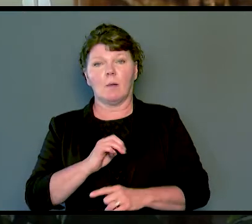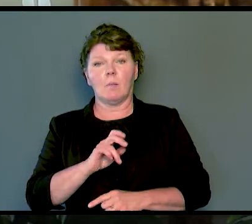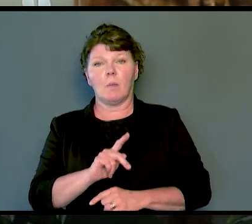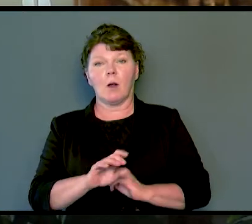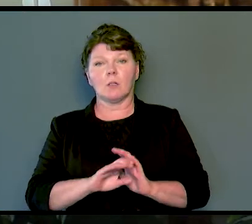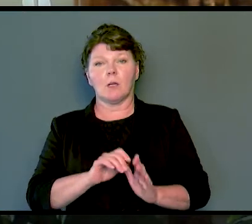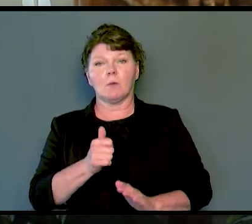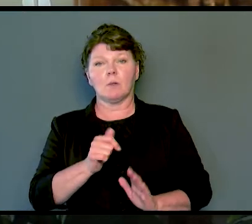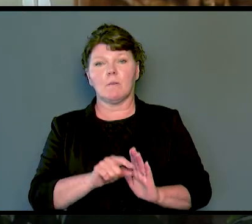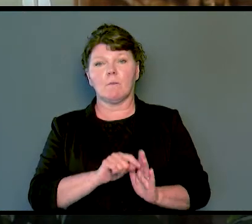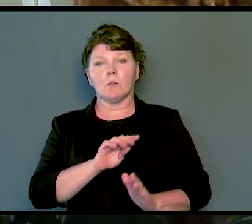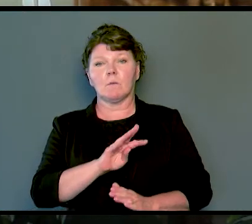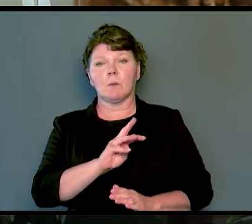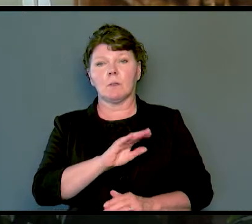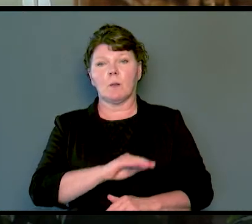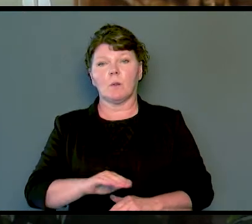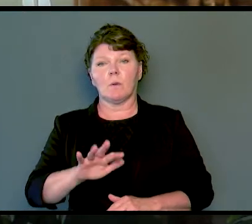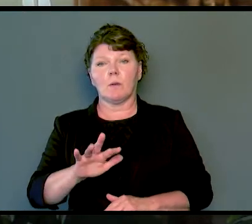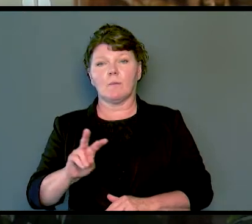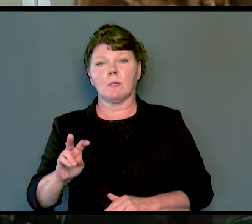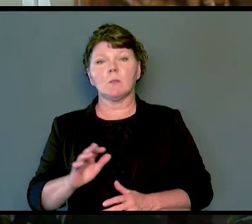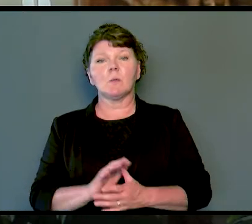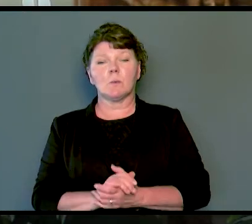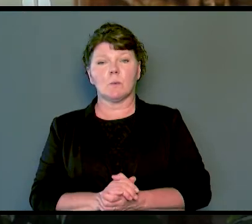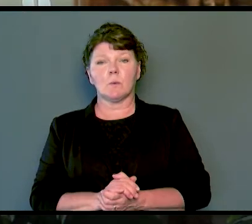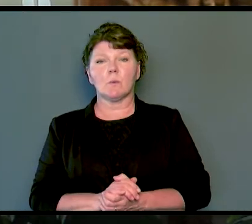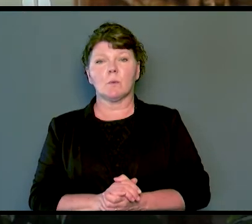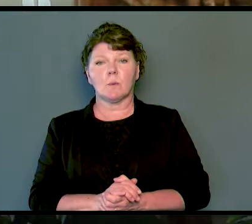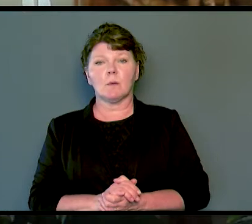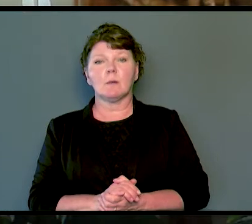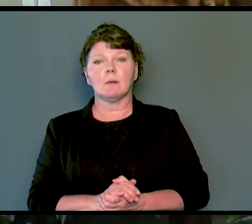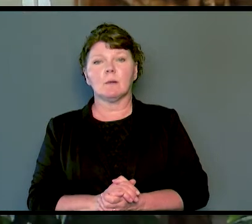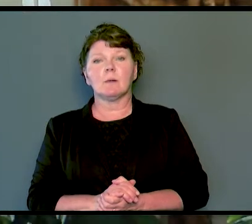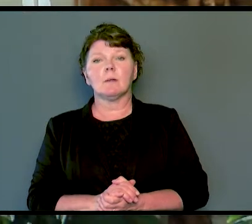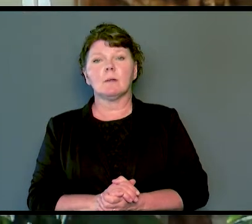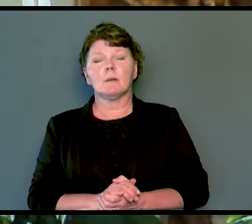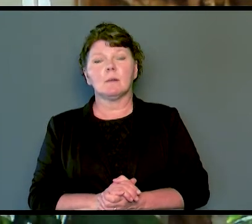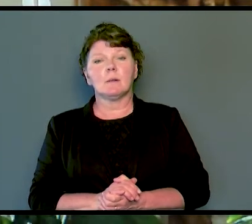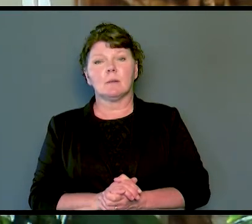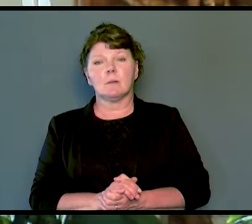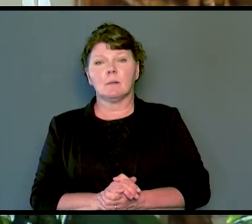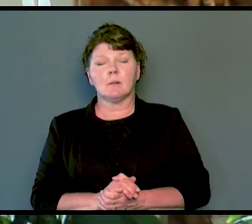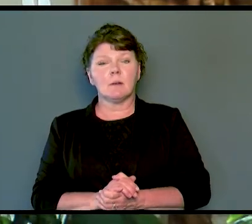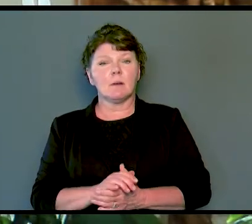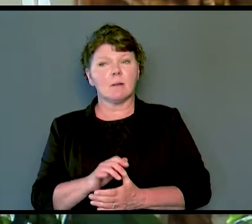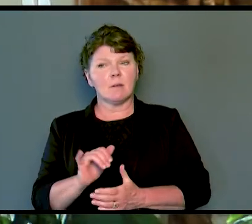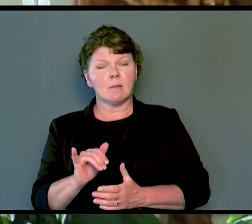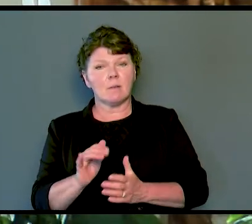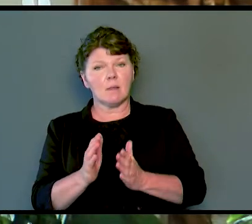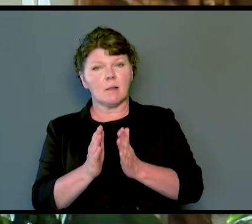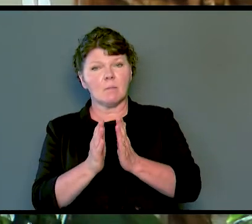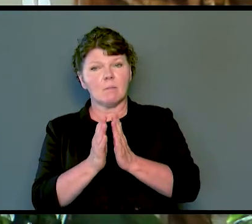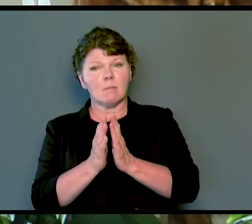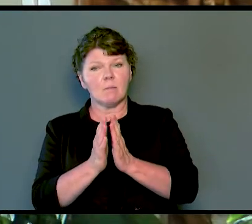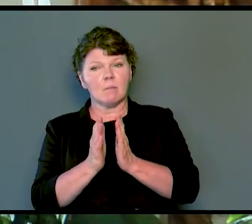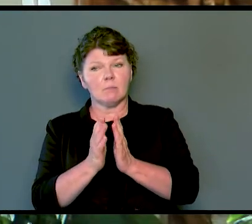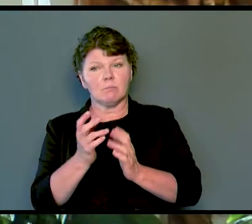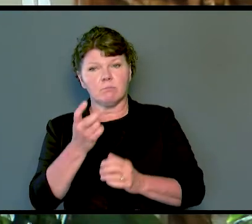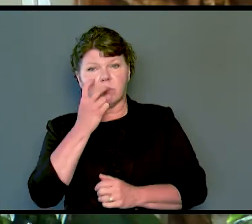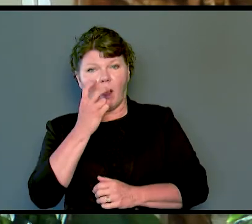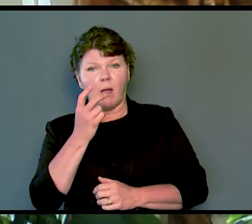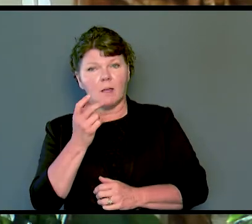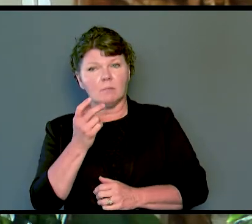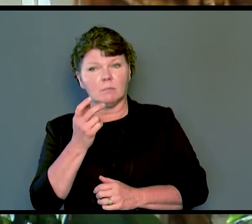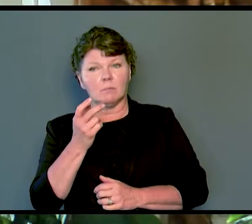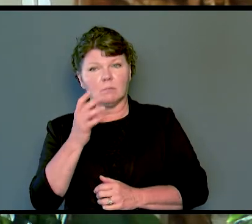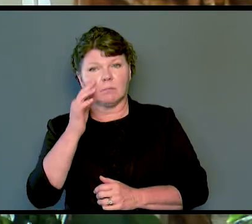is from Mark chapter 10, verses 46 through 52. This prayer of blind Bartimaeus should sound